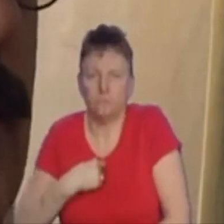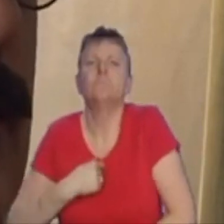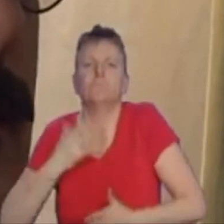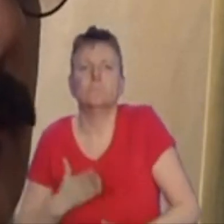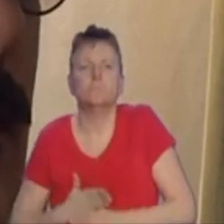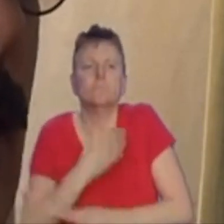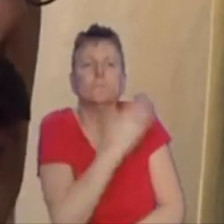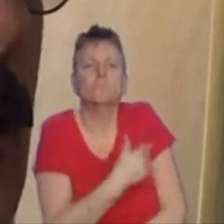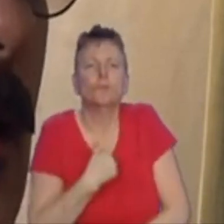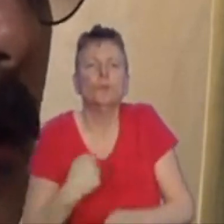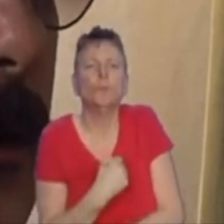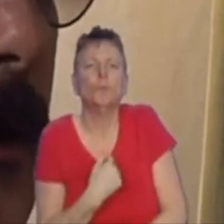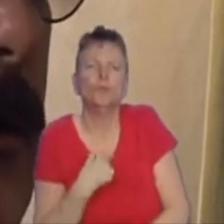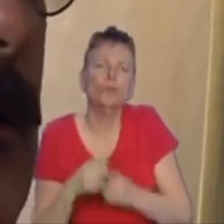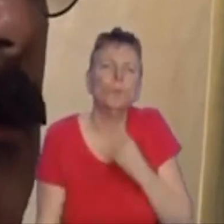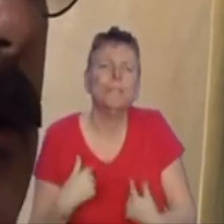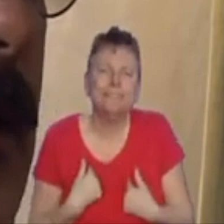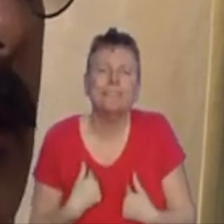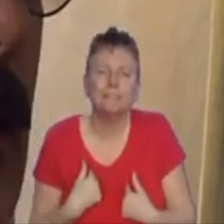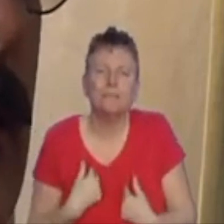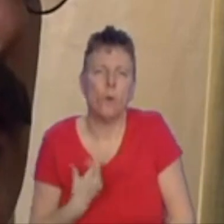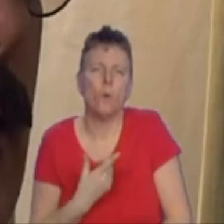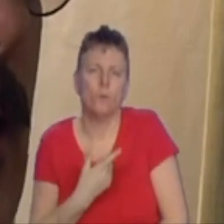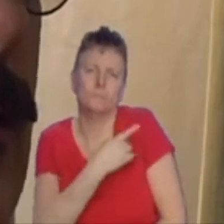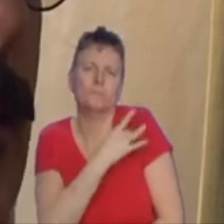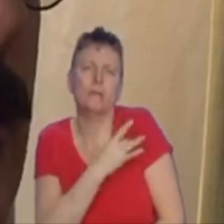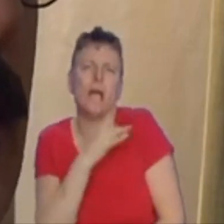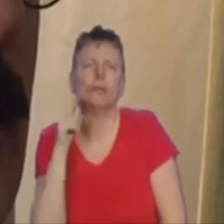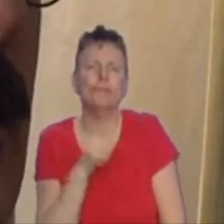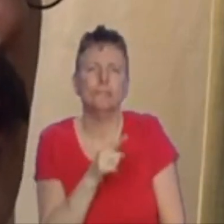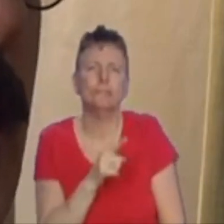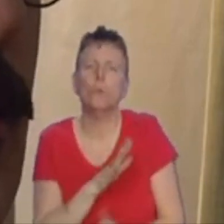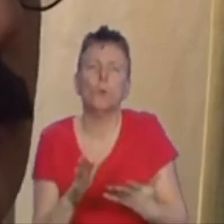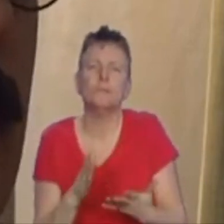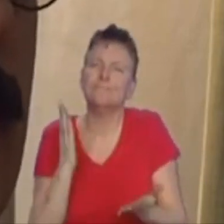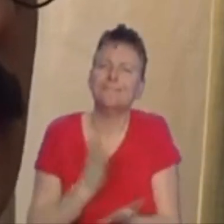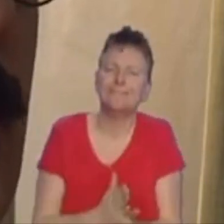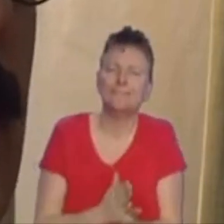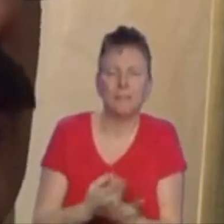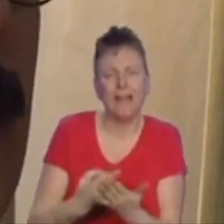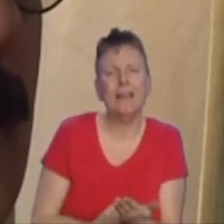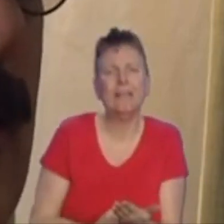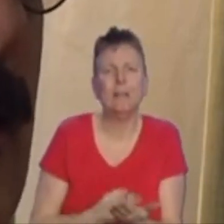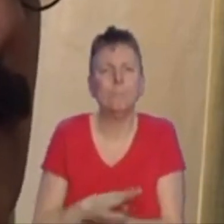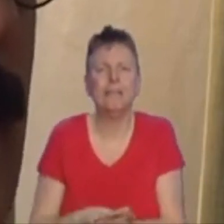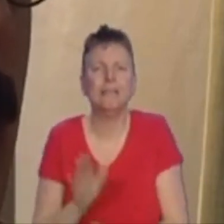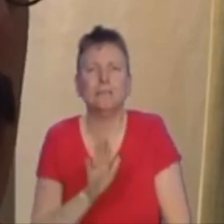it, a lot of it, was ascertained in the Irish Republic, and it wasn't ascertained by legal